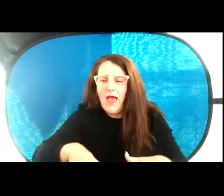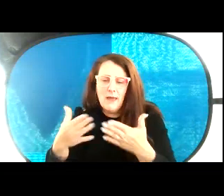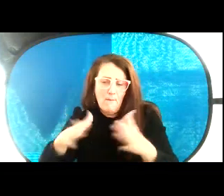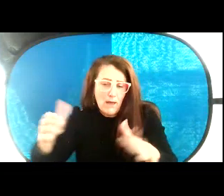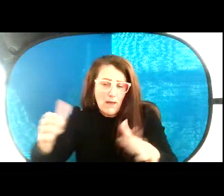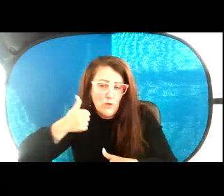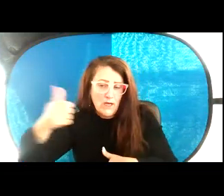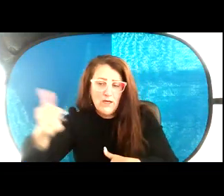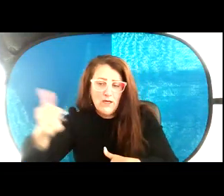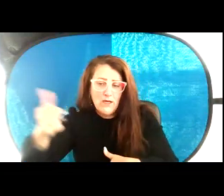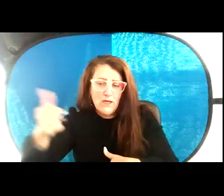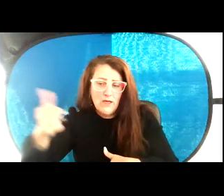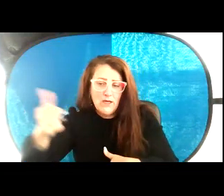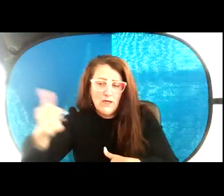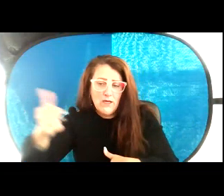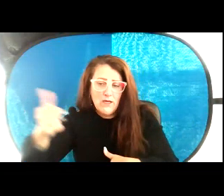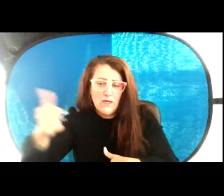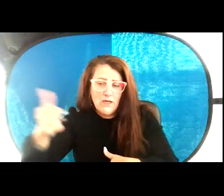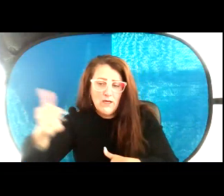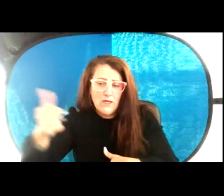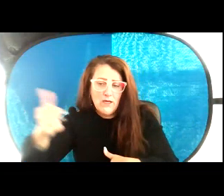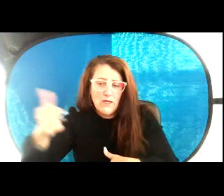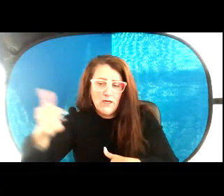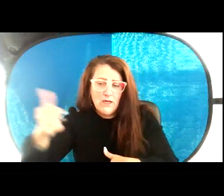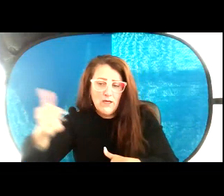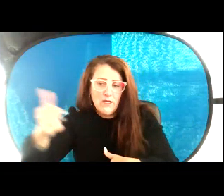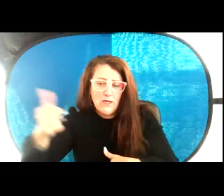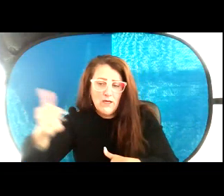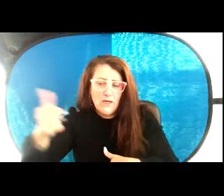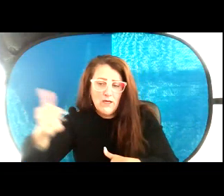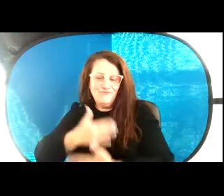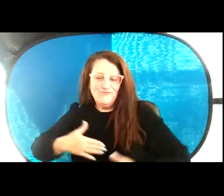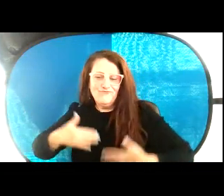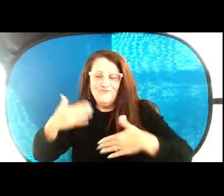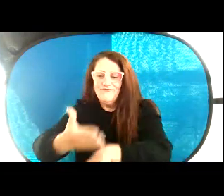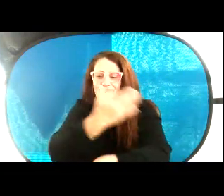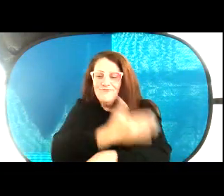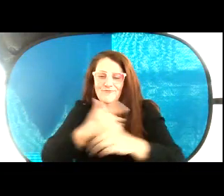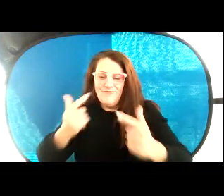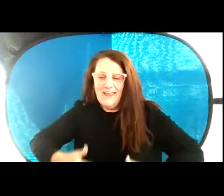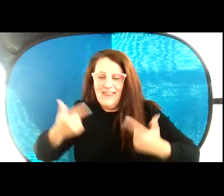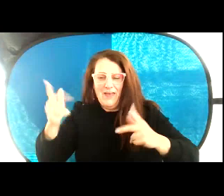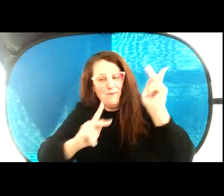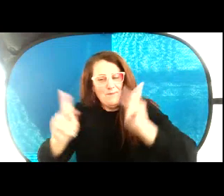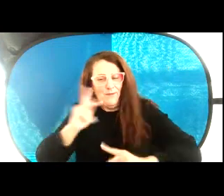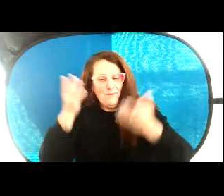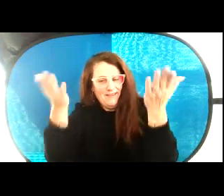infrastructure, art, and recreation are enhancing the everyday lives of local residents.